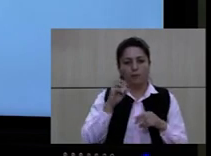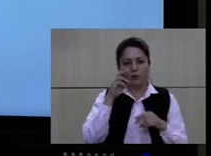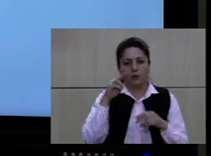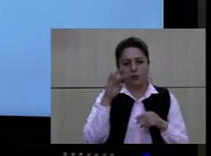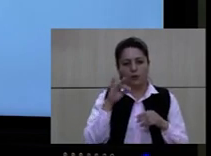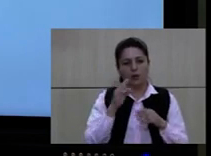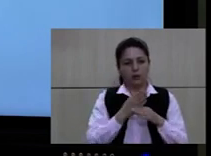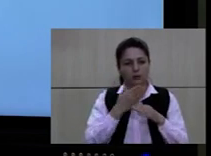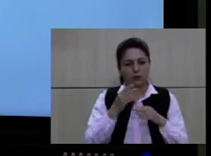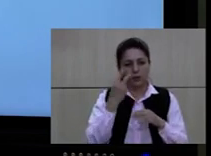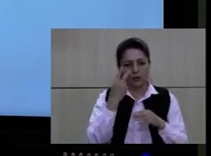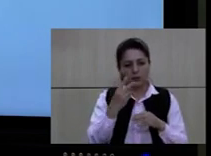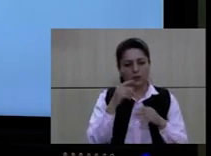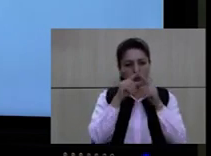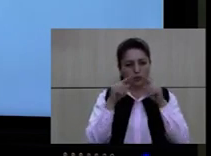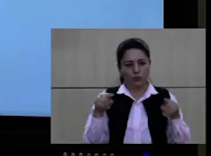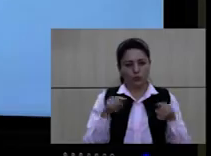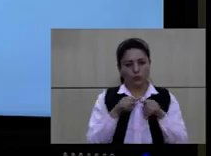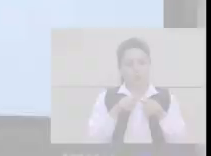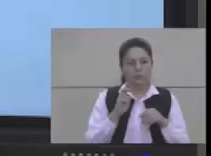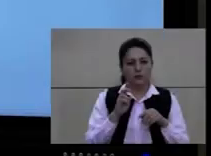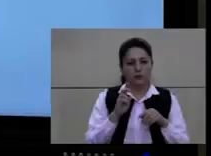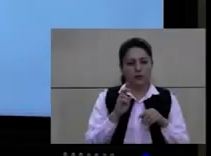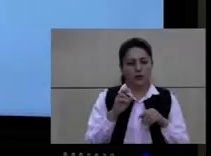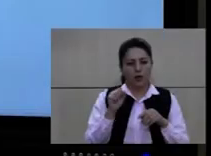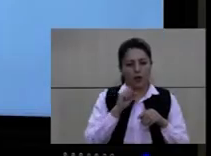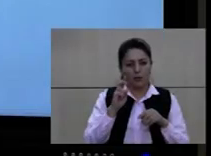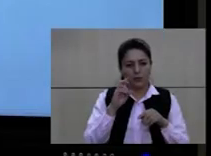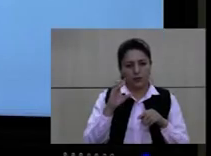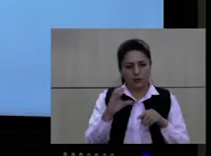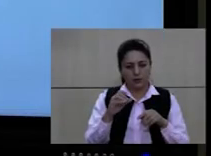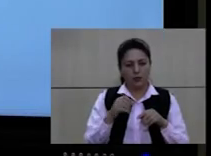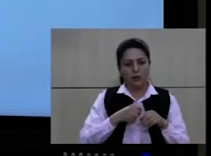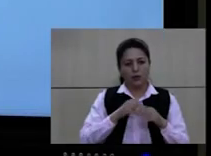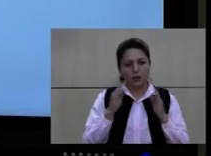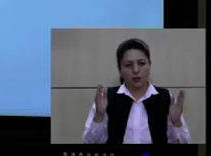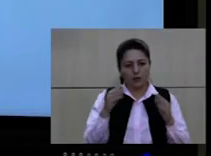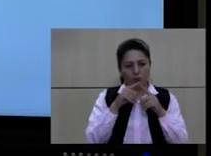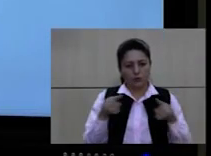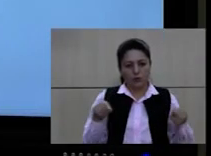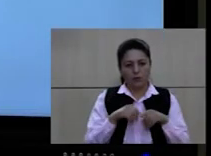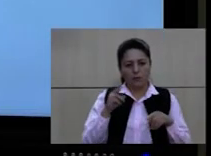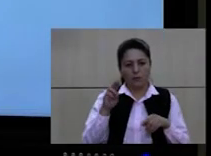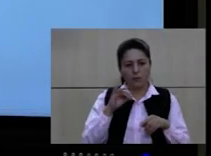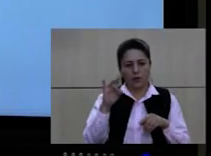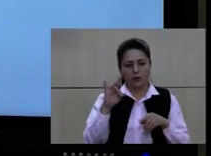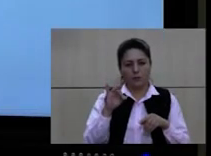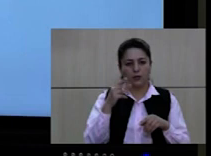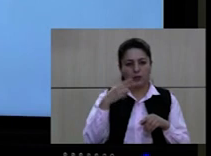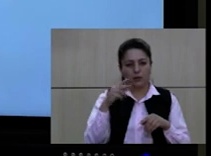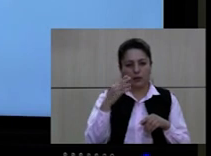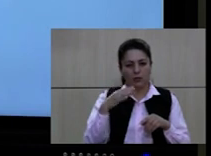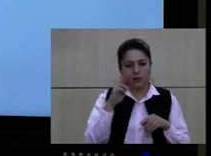Mediana ajratgan ikkita uchburchagimiz, ya'ni ABC katta uchburchagimizning perimetri 42 sm bo'ladigan